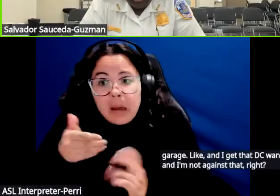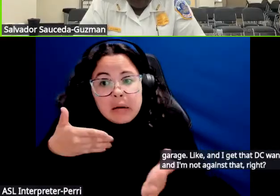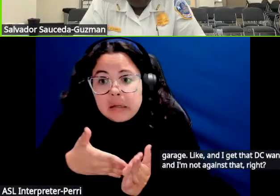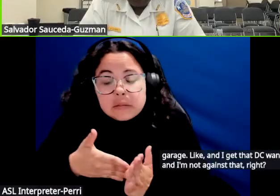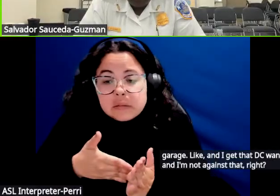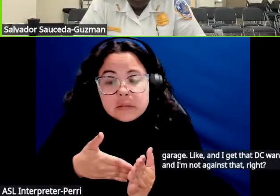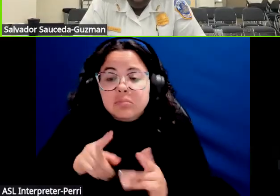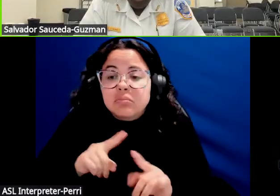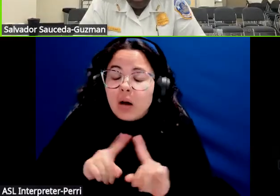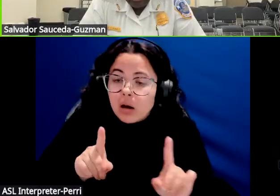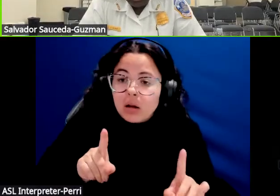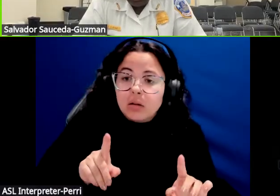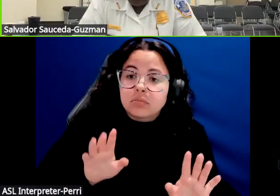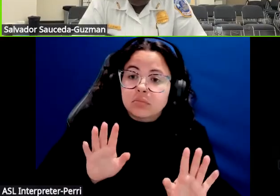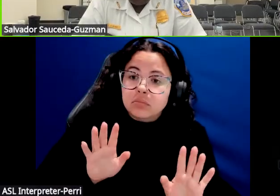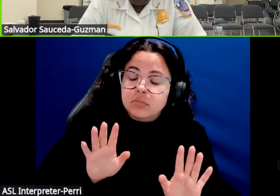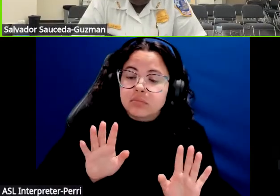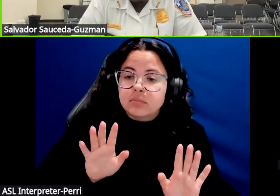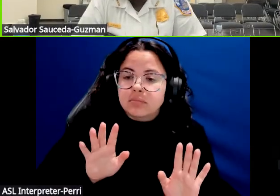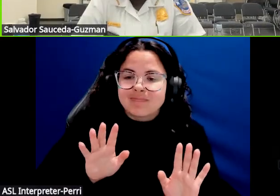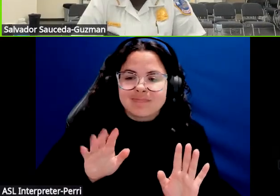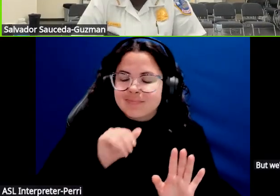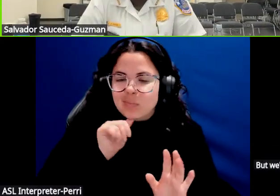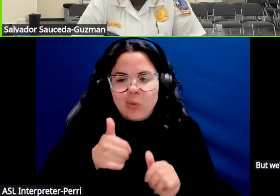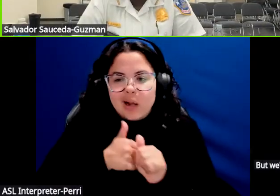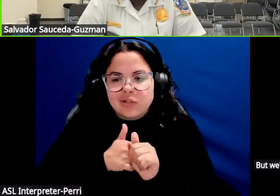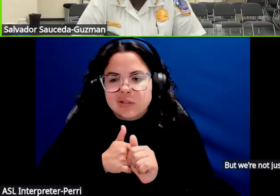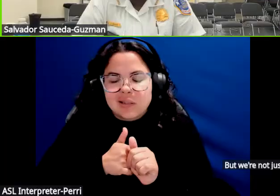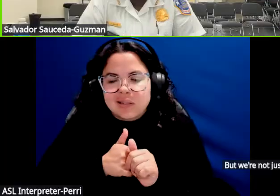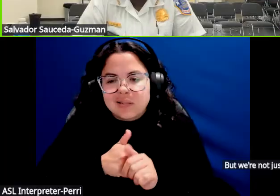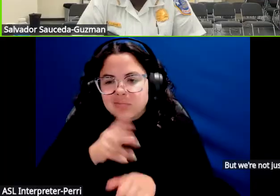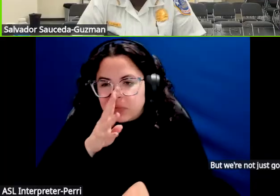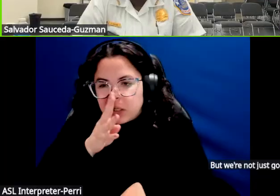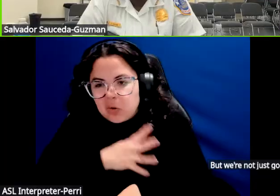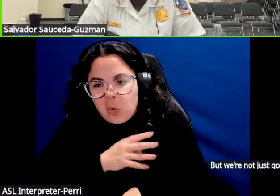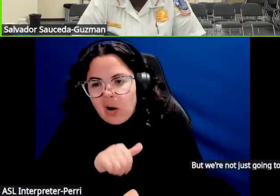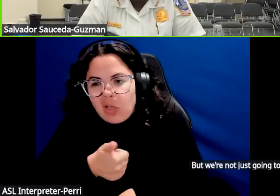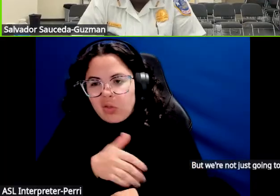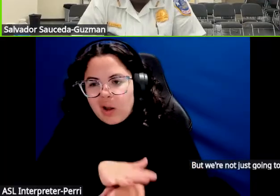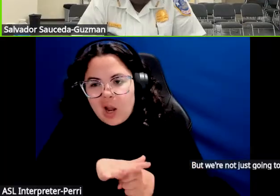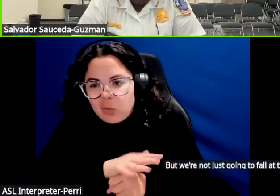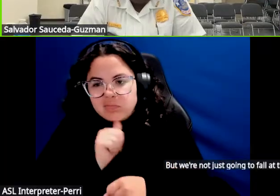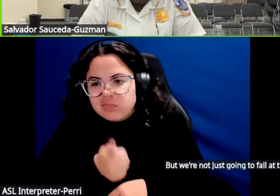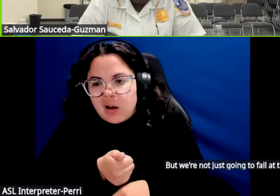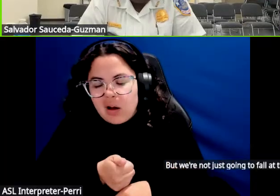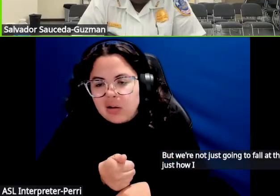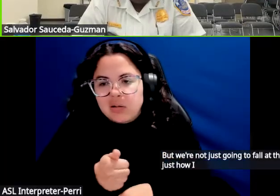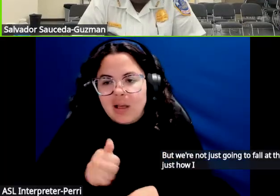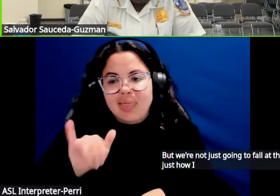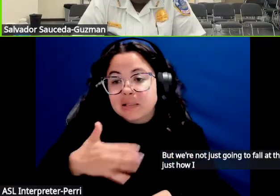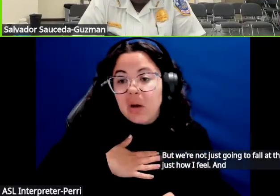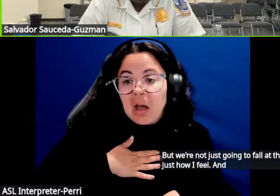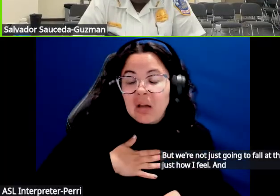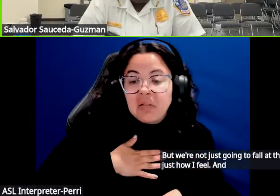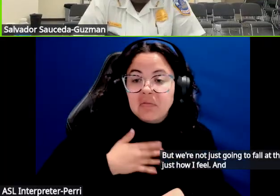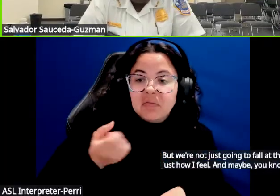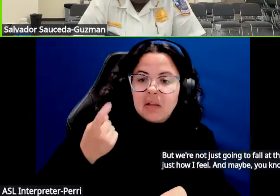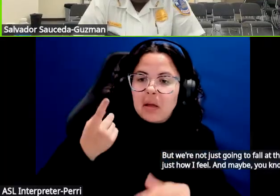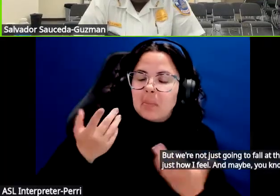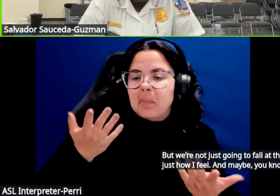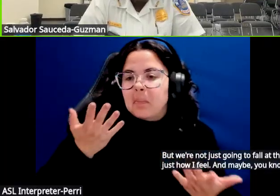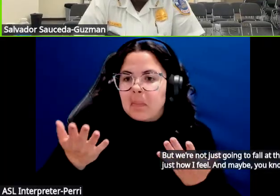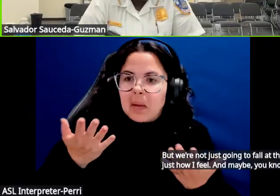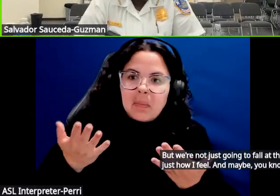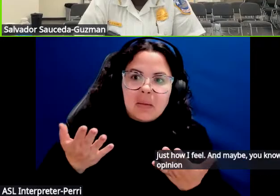But we're not just going to fall at the wayside with other areas. And that's just how I feel. And maybe, you know, a lot of people don't want to hear that